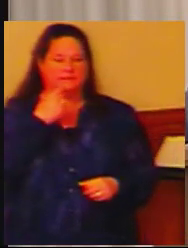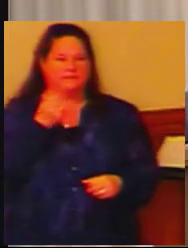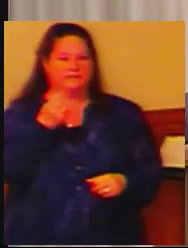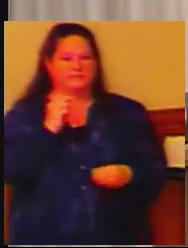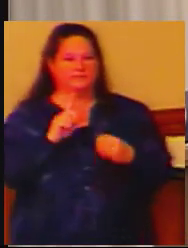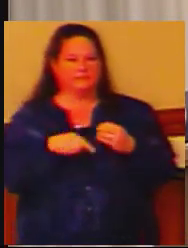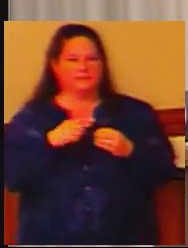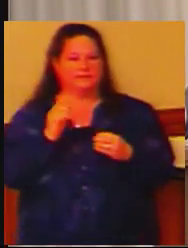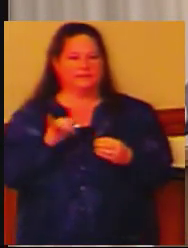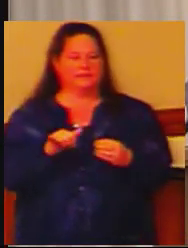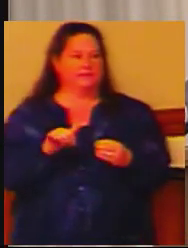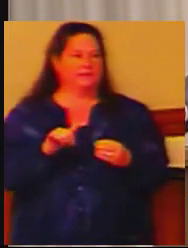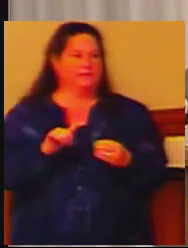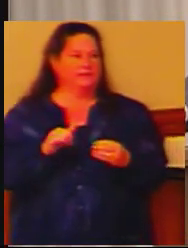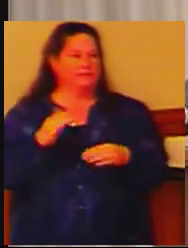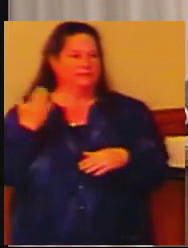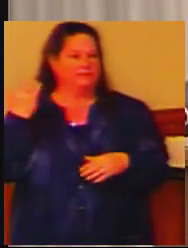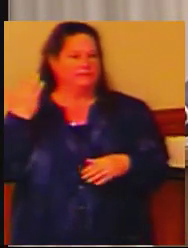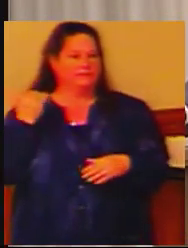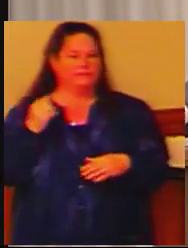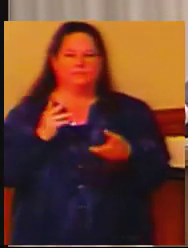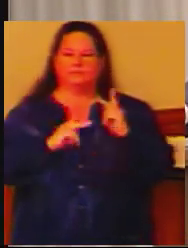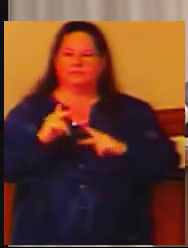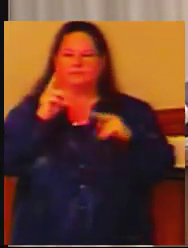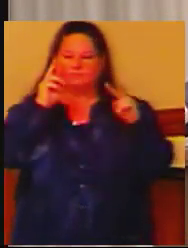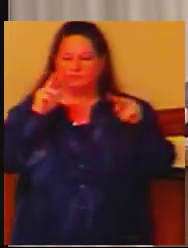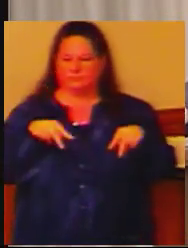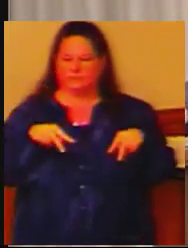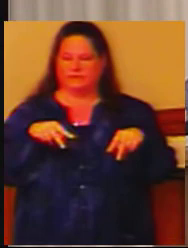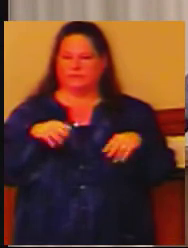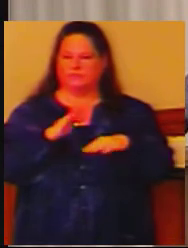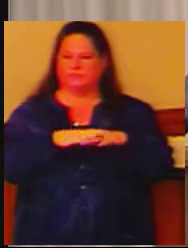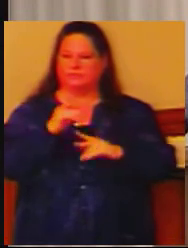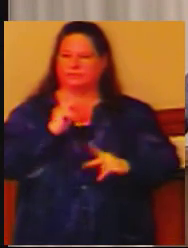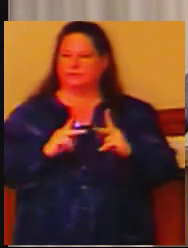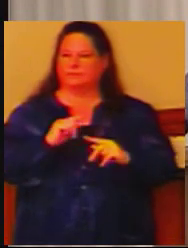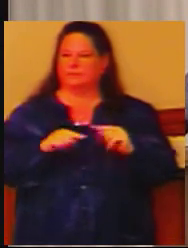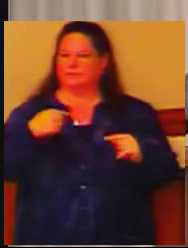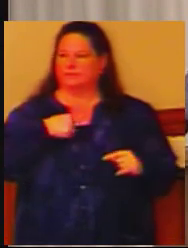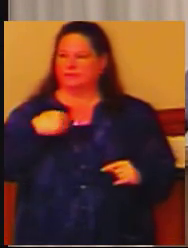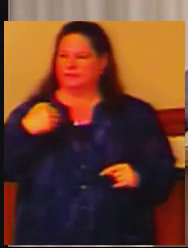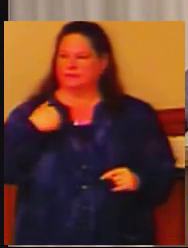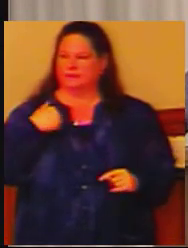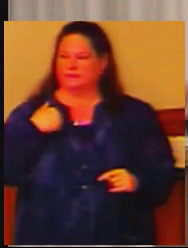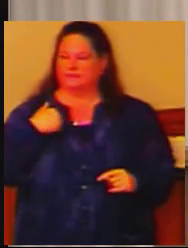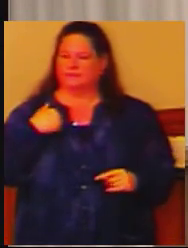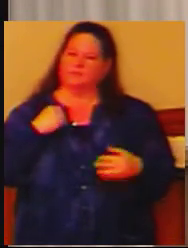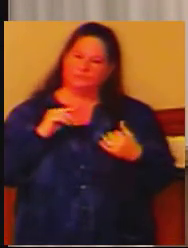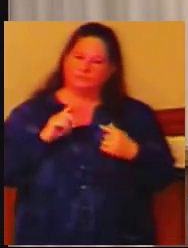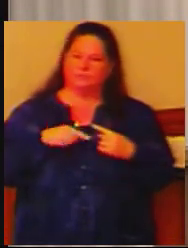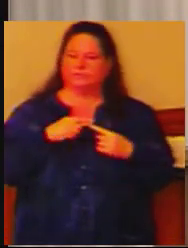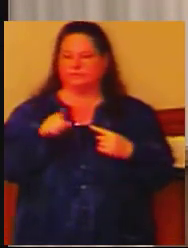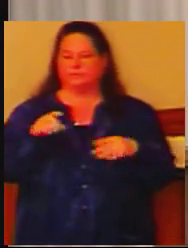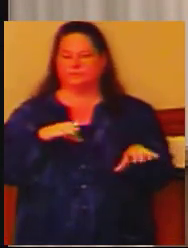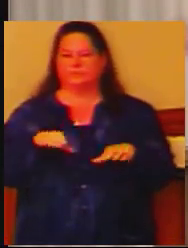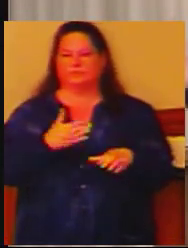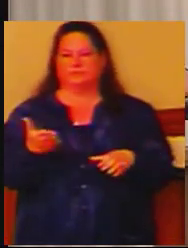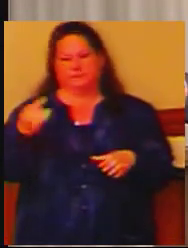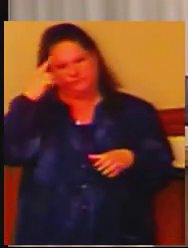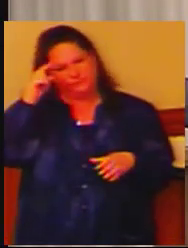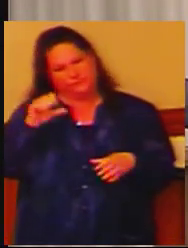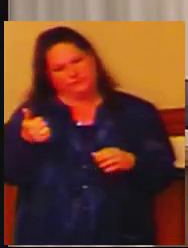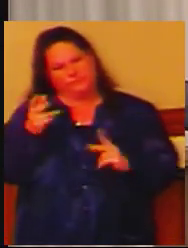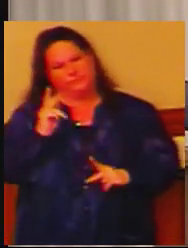bit about it earlier, about how people look down on other people. But I have so when you're doing things for